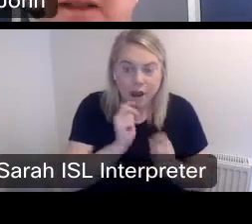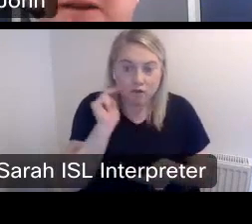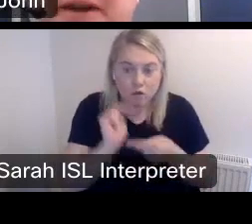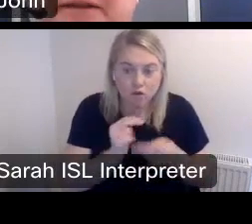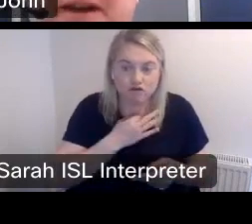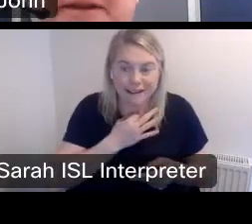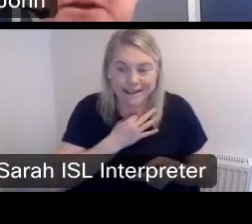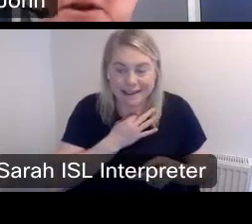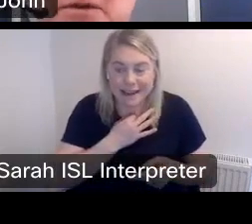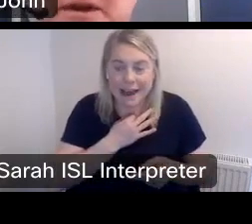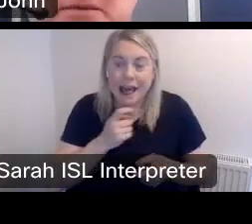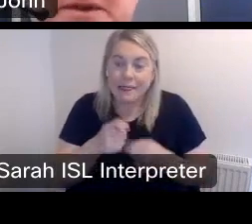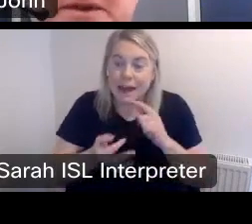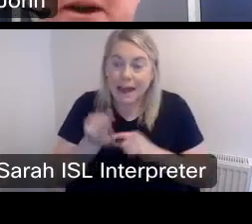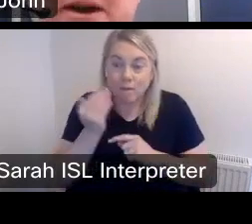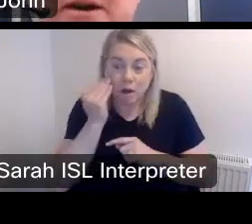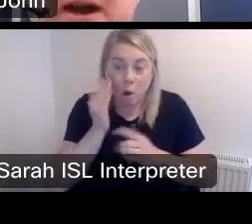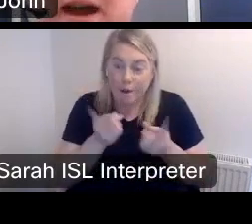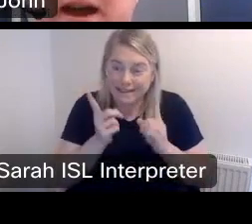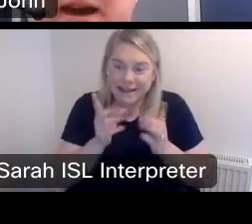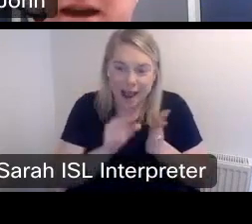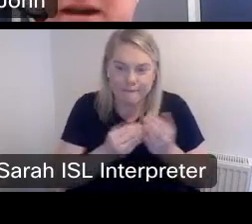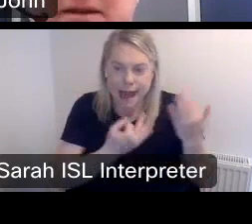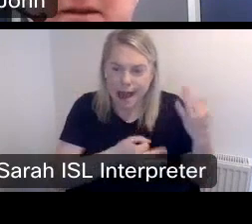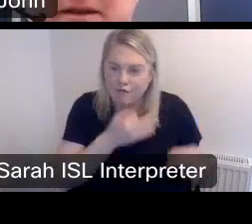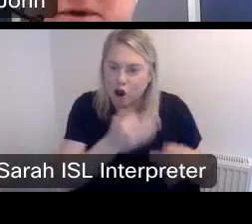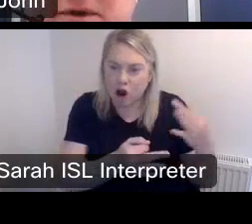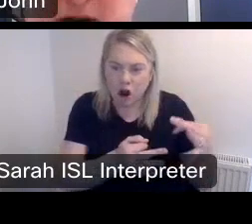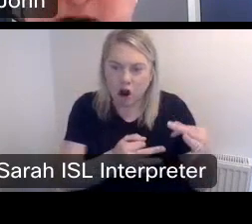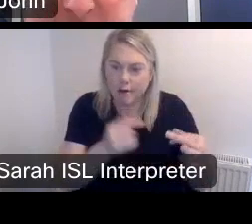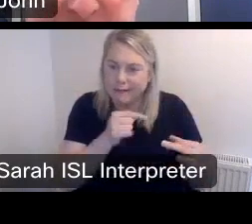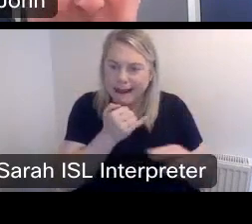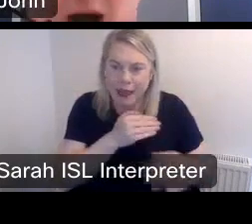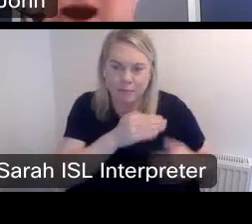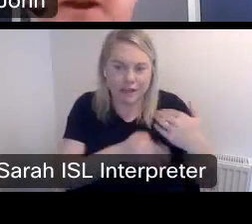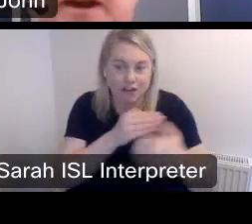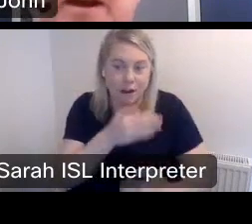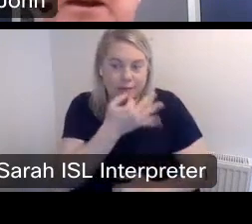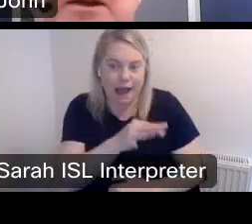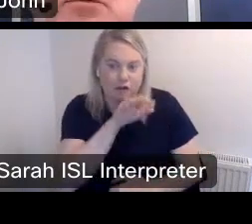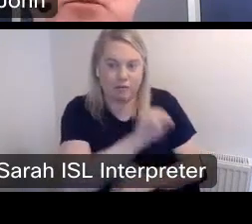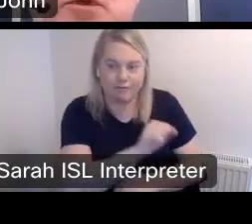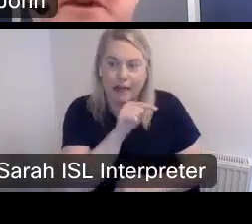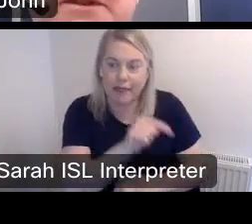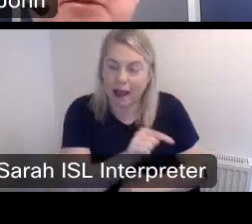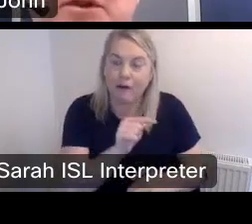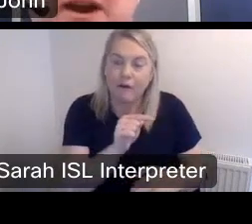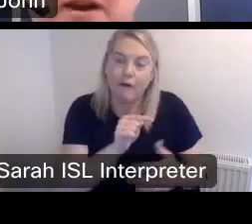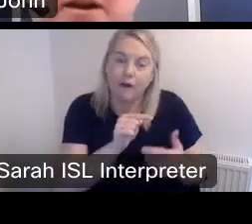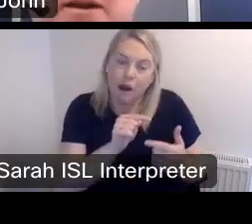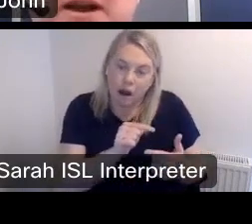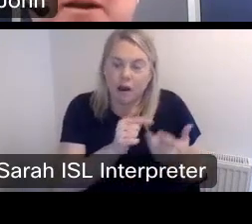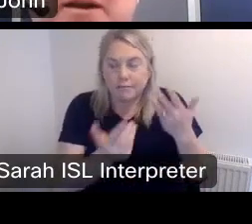And then if it's known that there was an error in that particular procedure. So I think removing a central